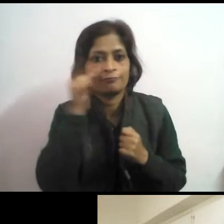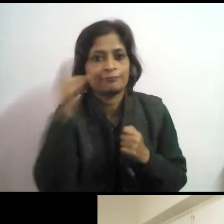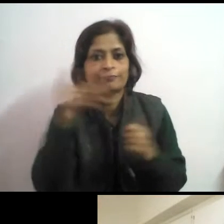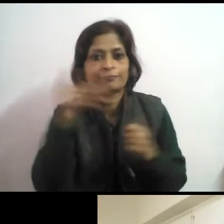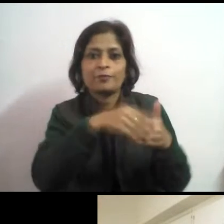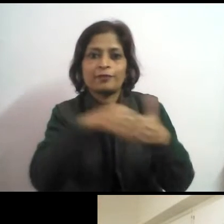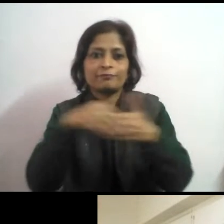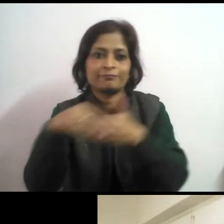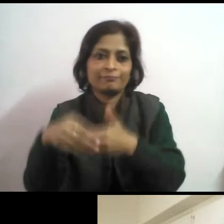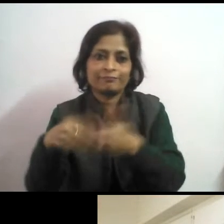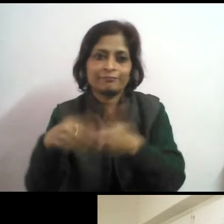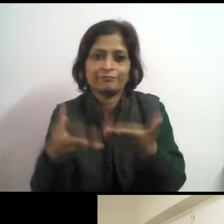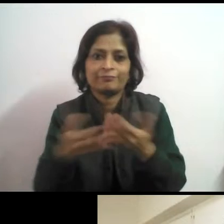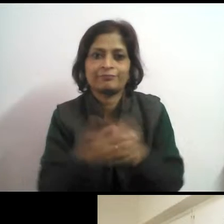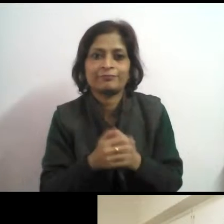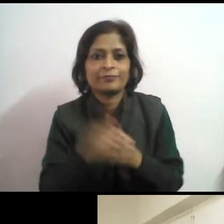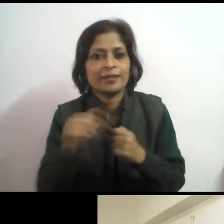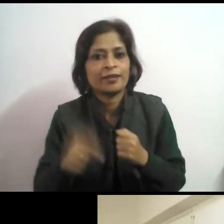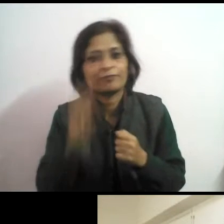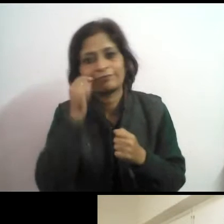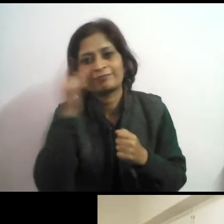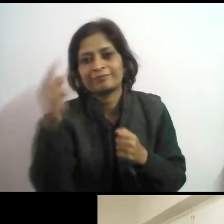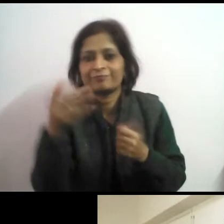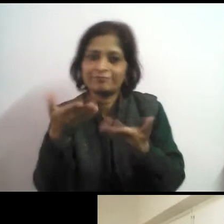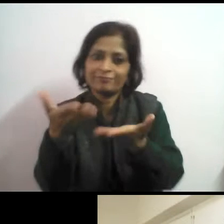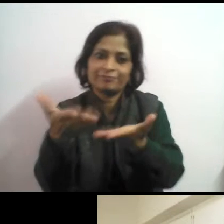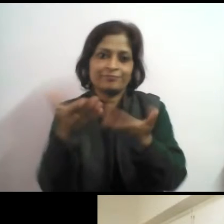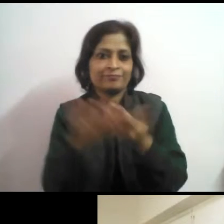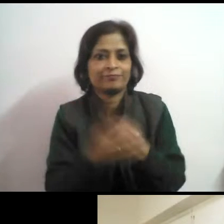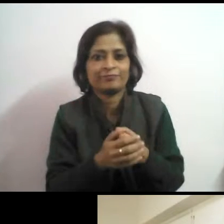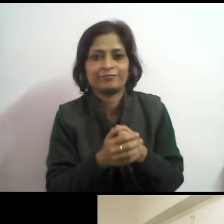Das, and over to you, sir.